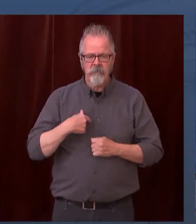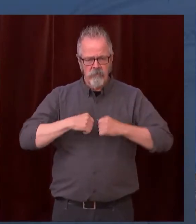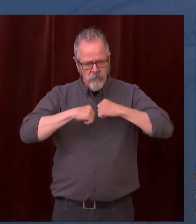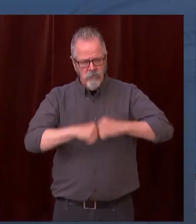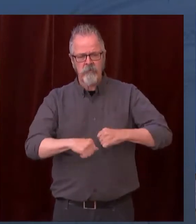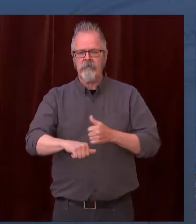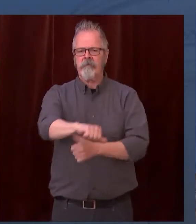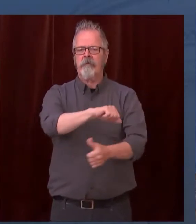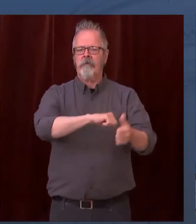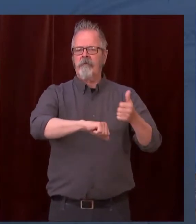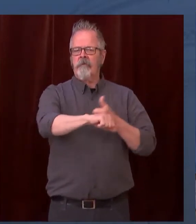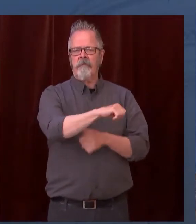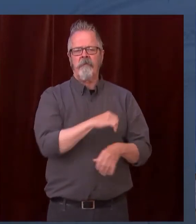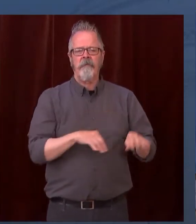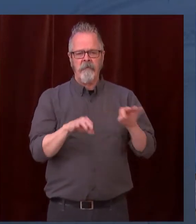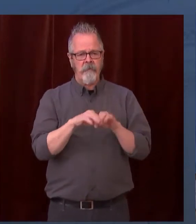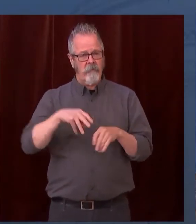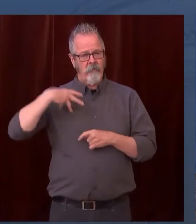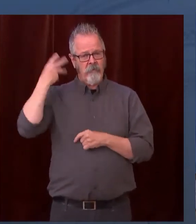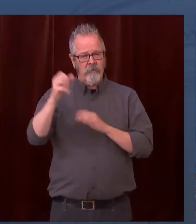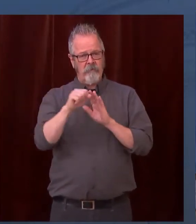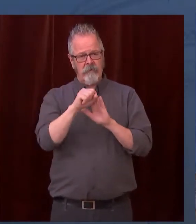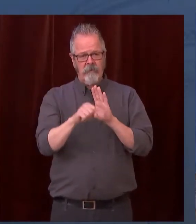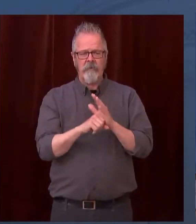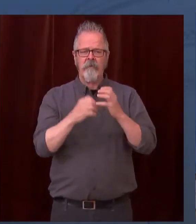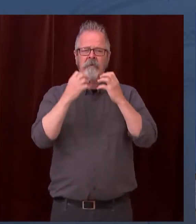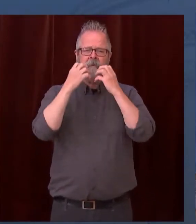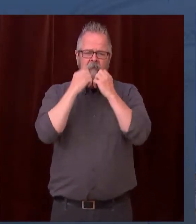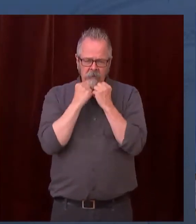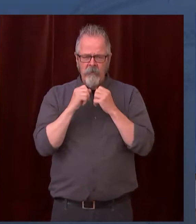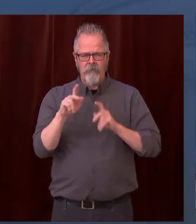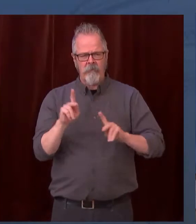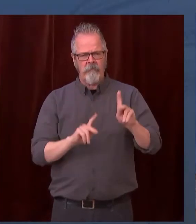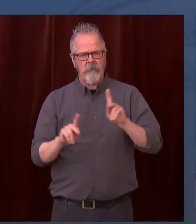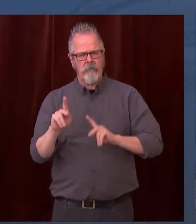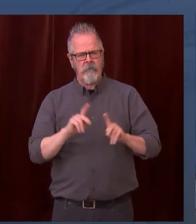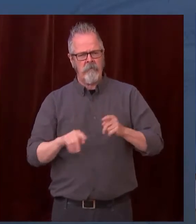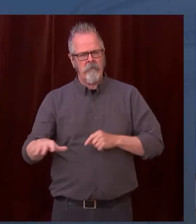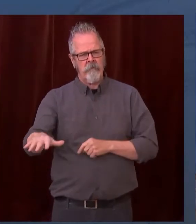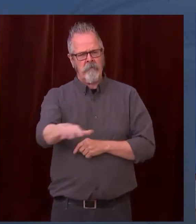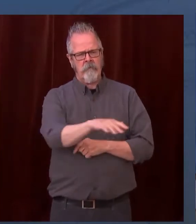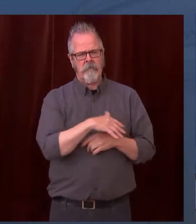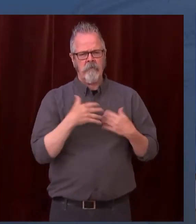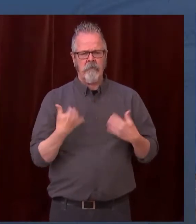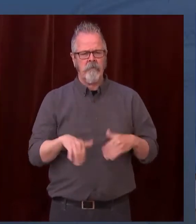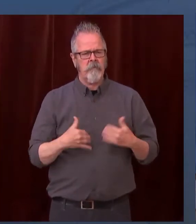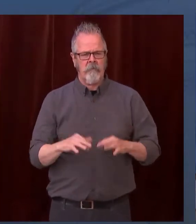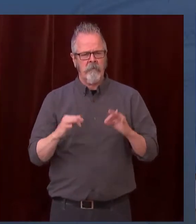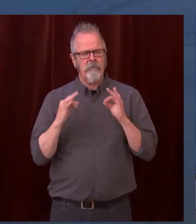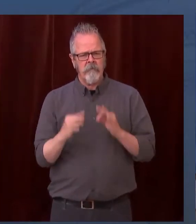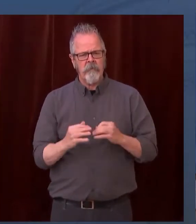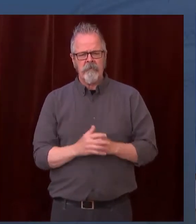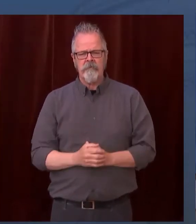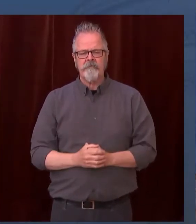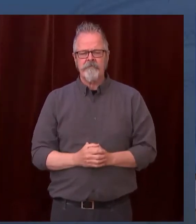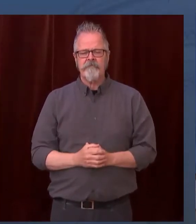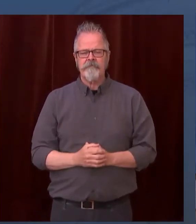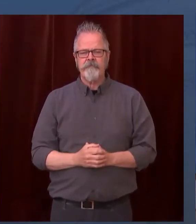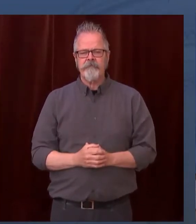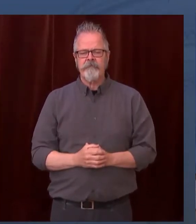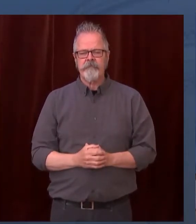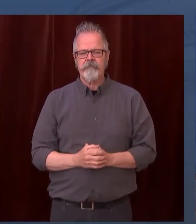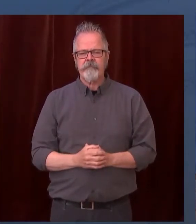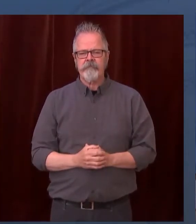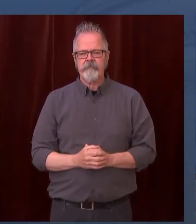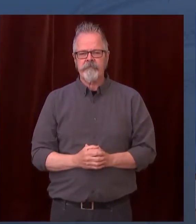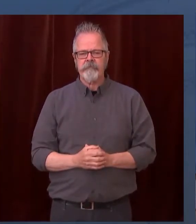save lives, the fact that it's available to all of us by doing this simple thing, I think that's in a